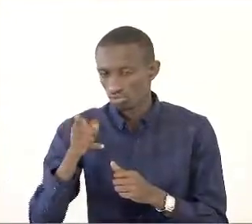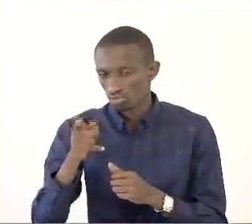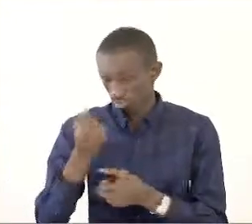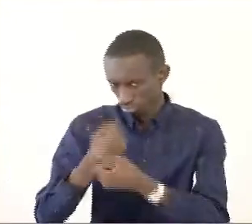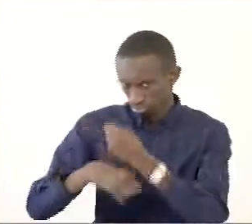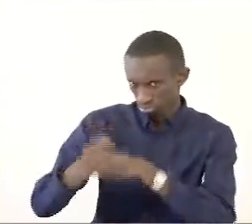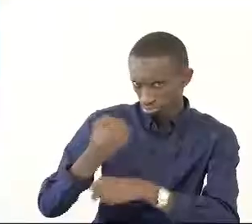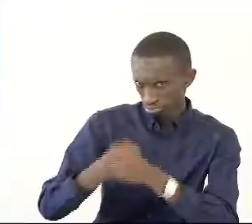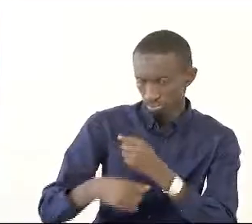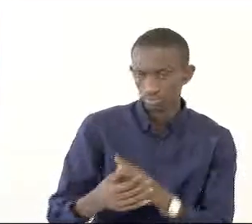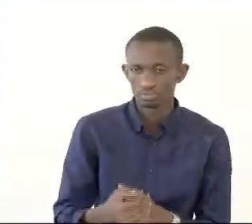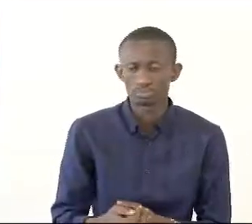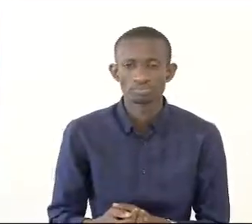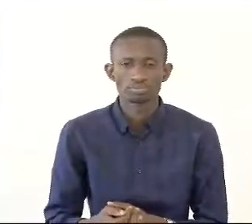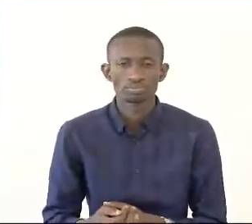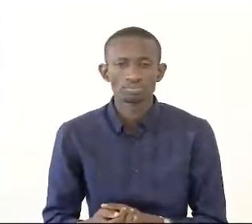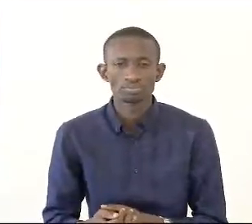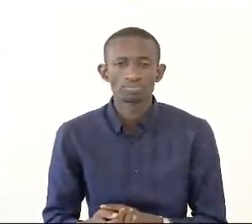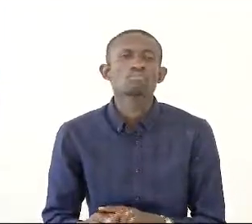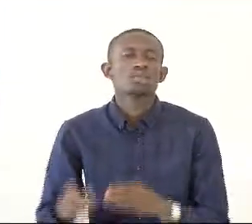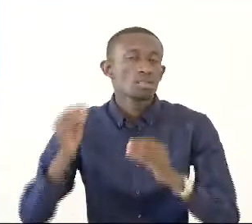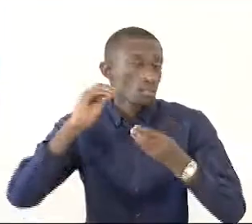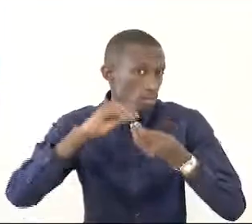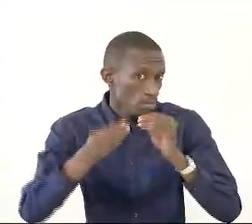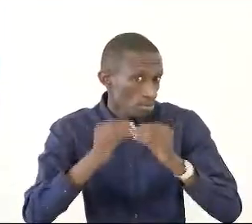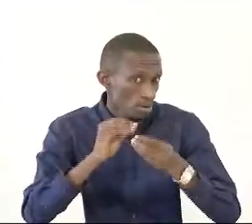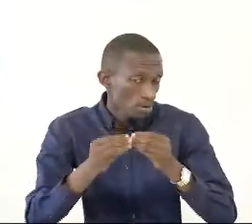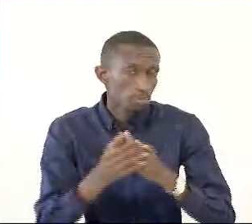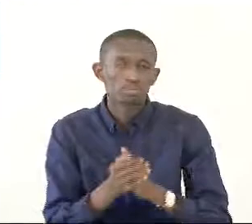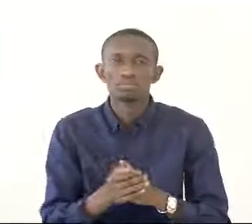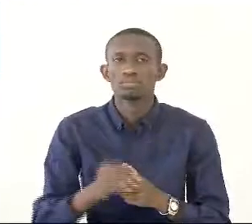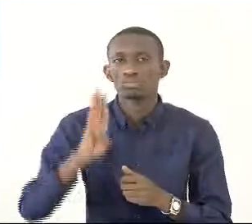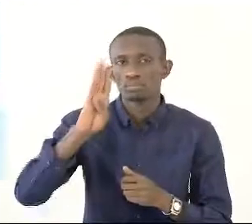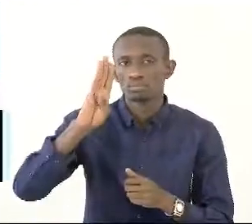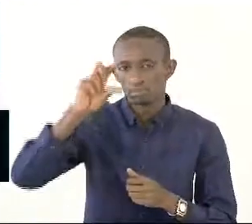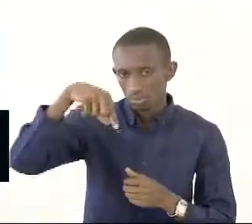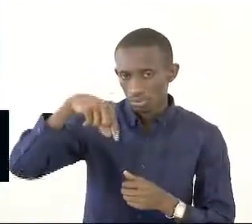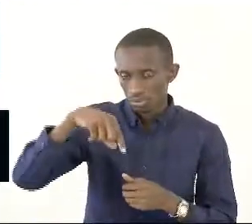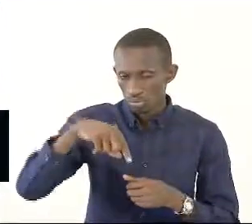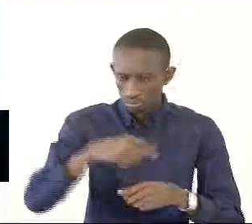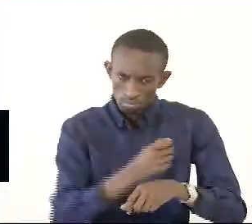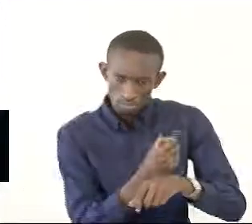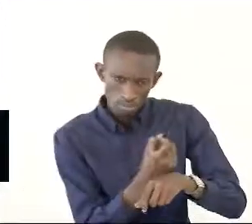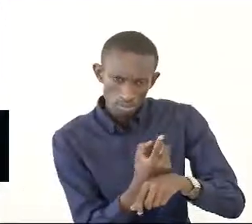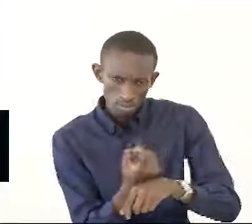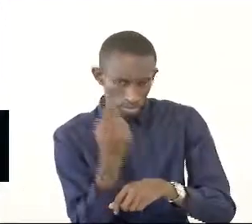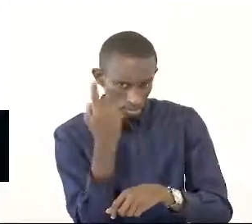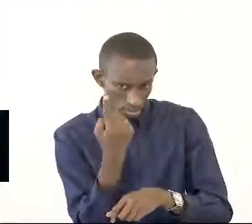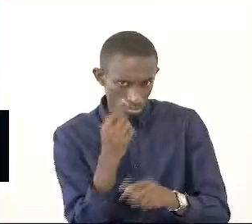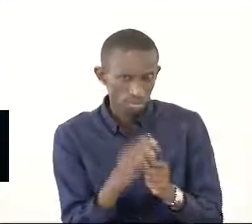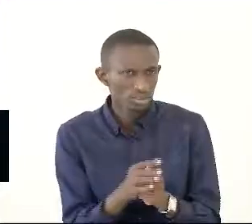it is what we are saying as the number of decays per second. What does this tell